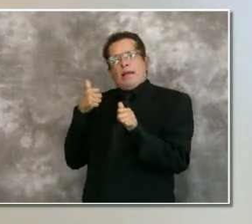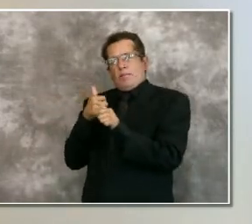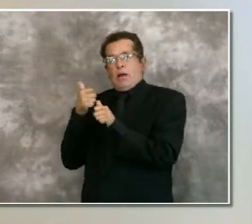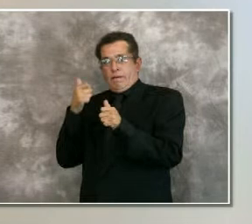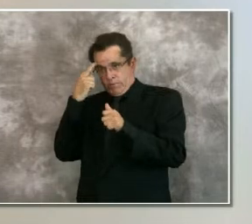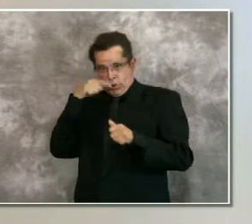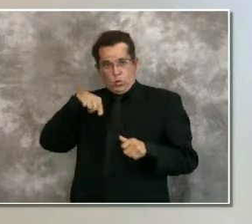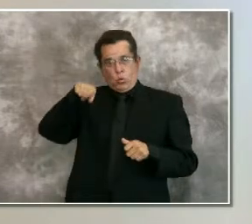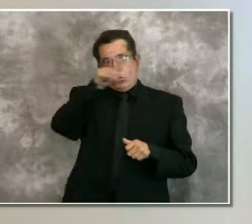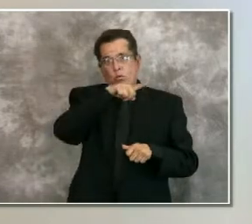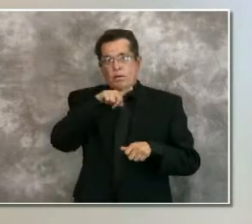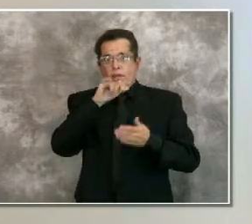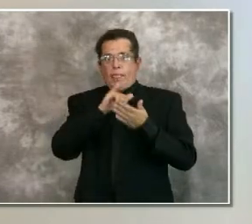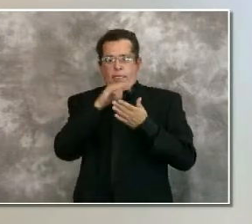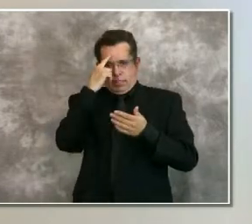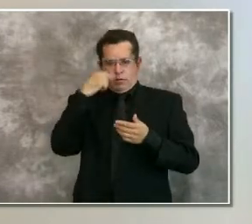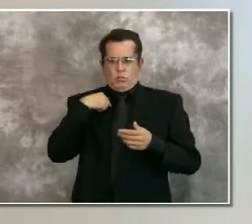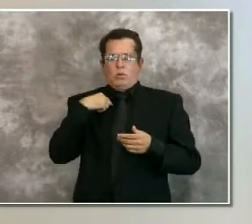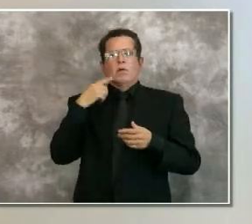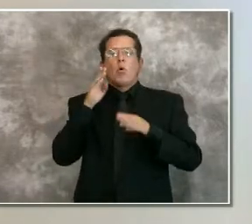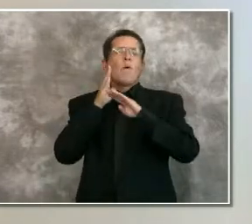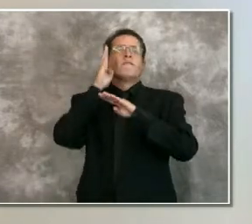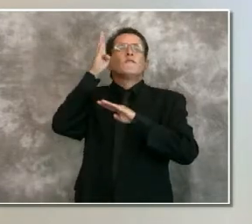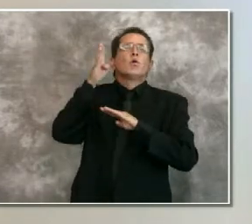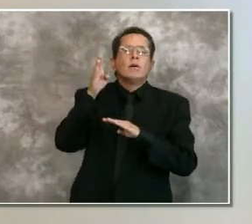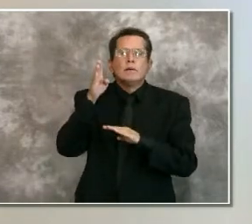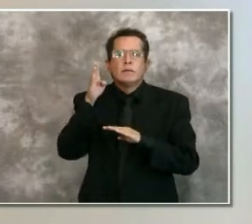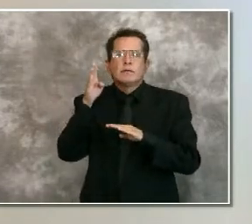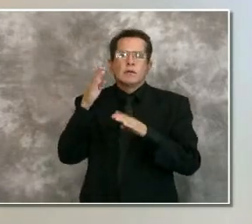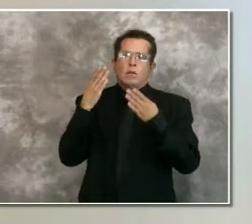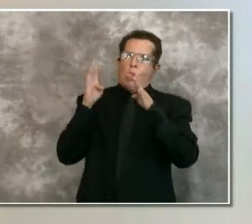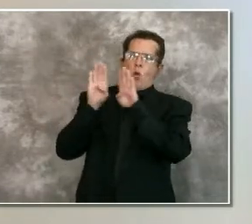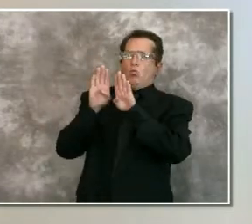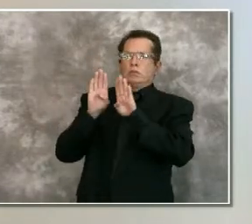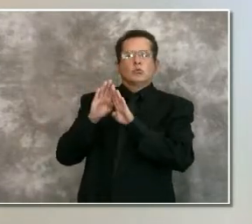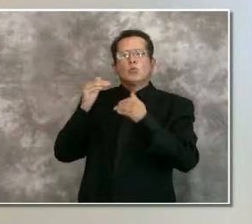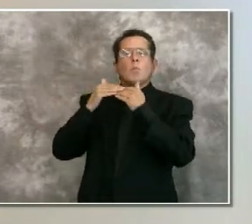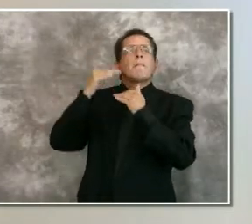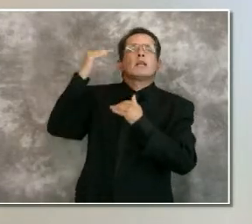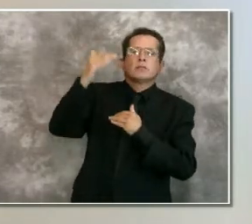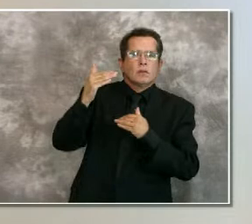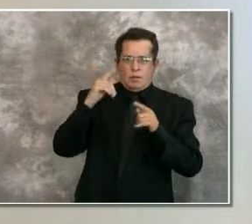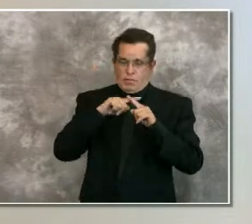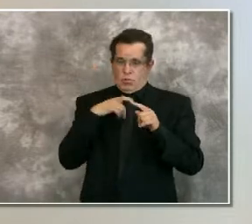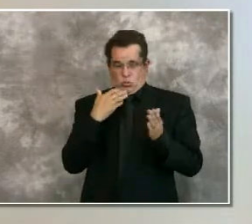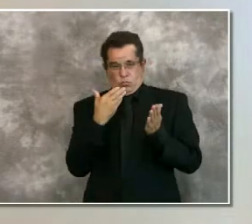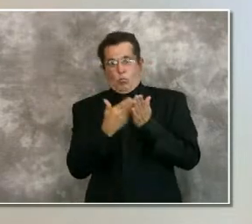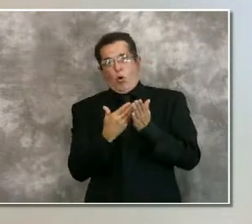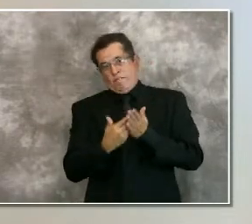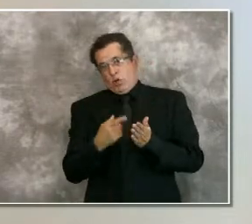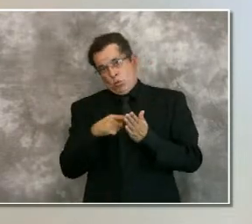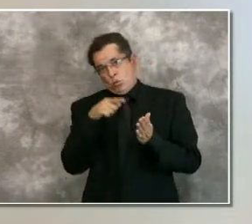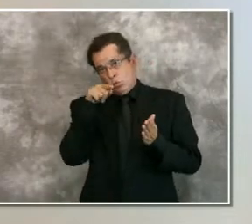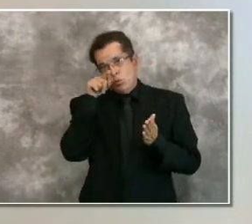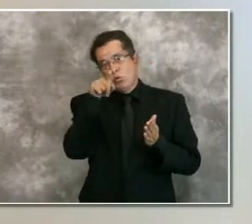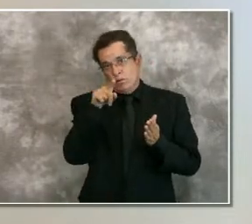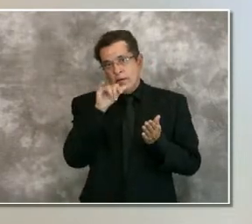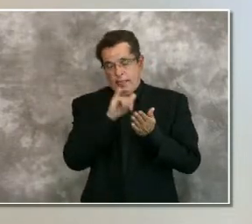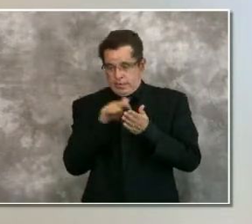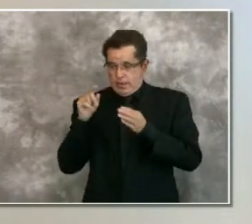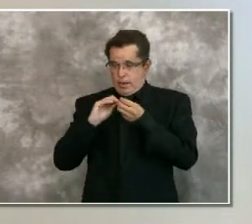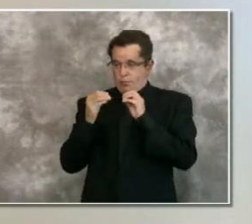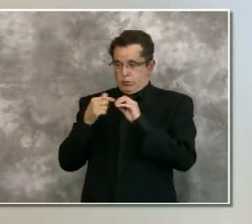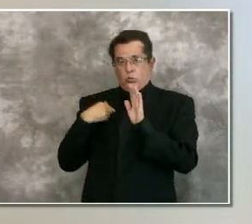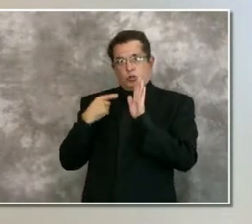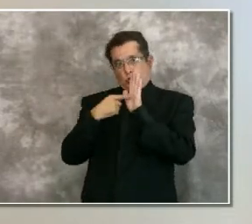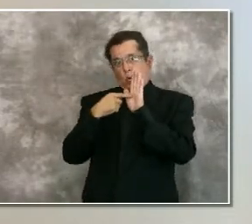out there who will say that we are overreacting, I would just point to them the reality that the indicators and numbers we